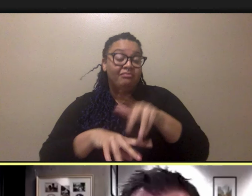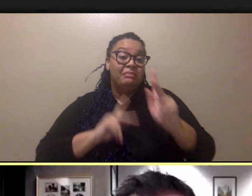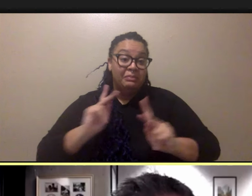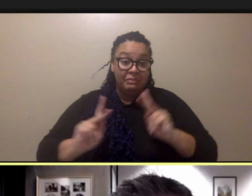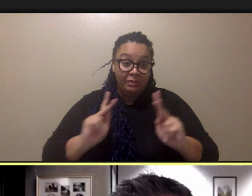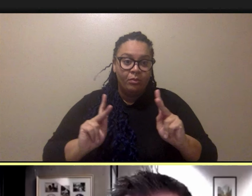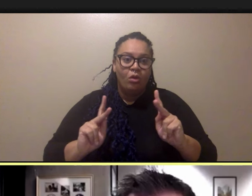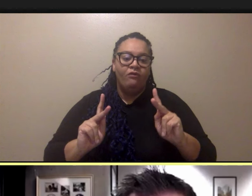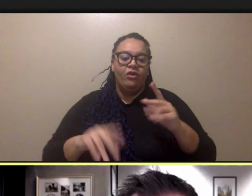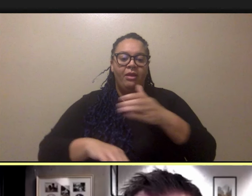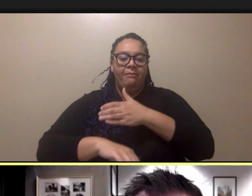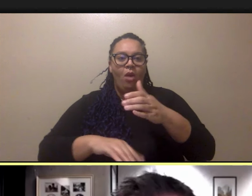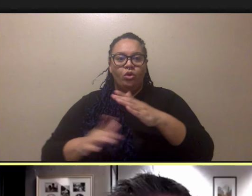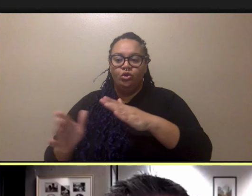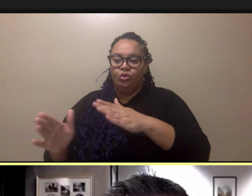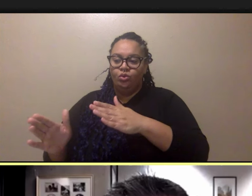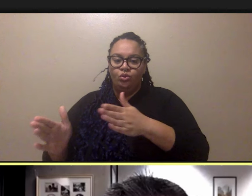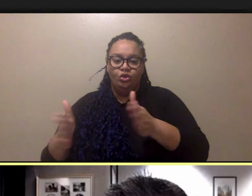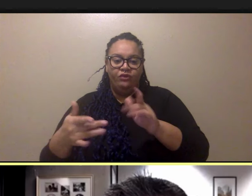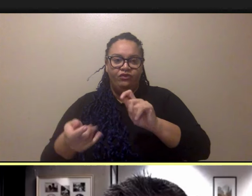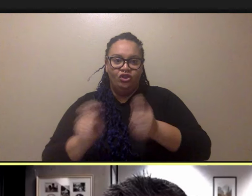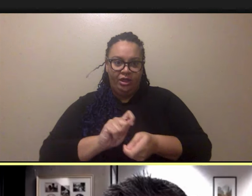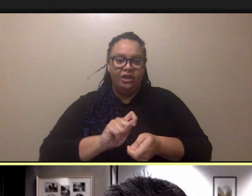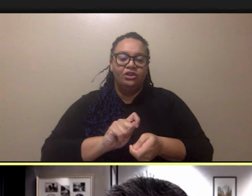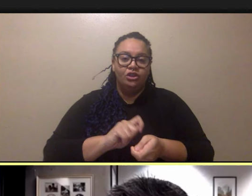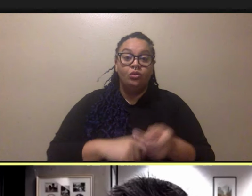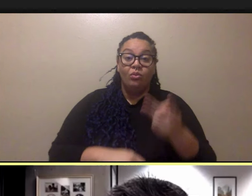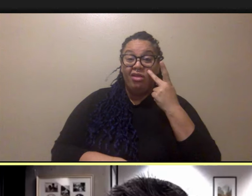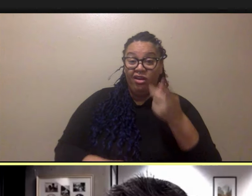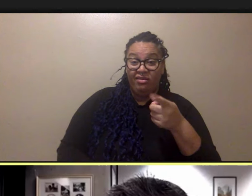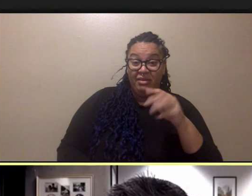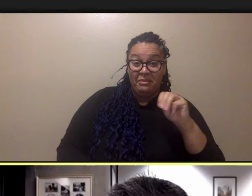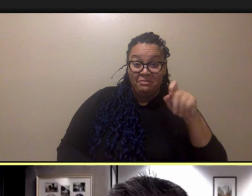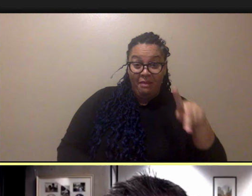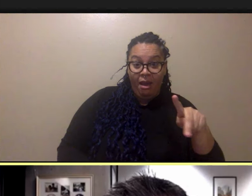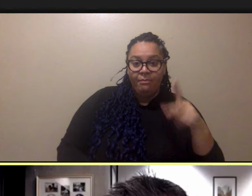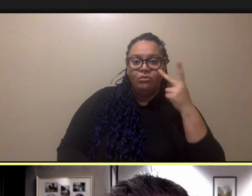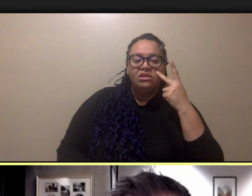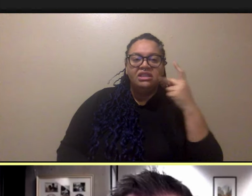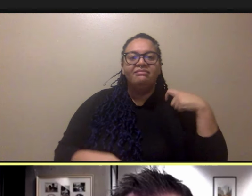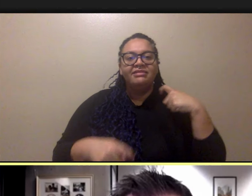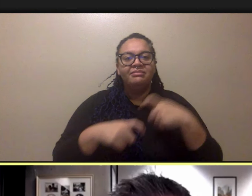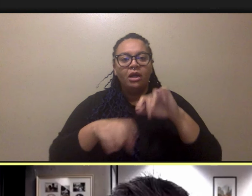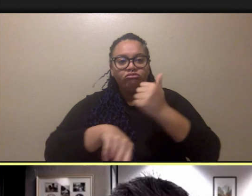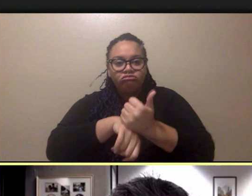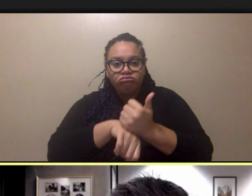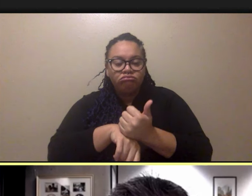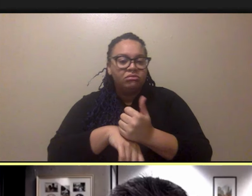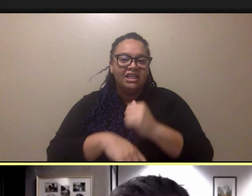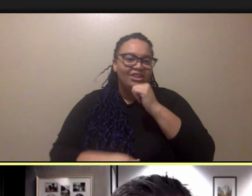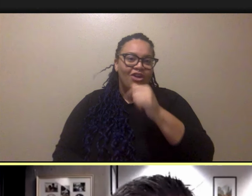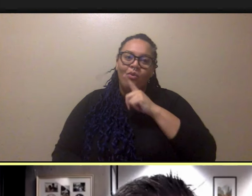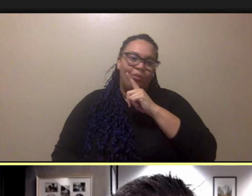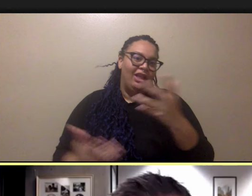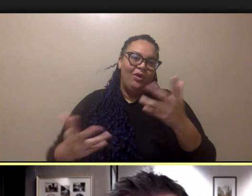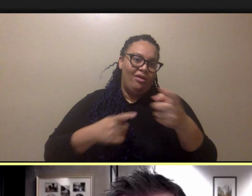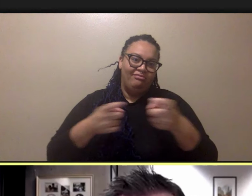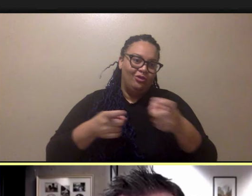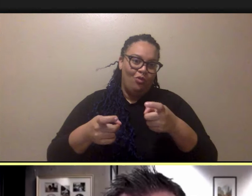dynamics to shift. And so when we look at maps like this here that shows, oh, Spanish settlements, all the red, this is not what they actually